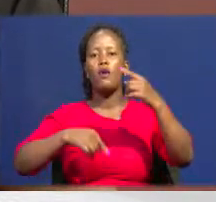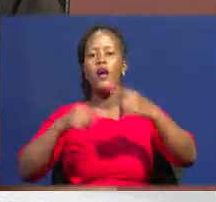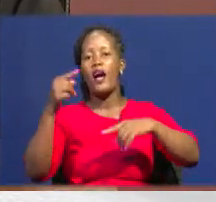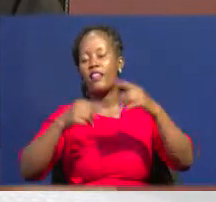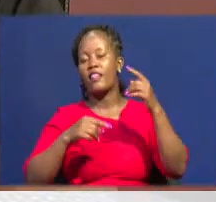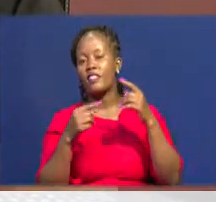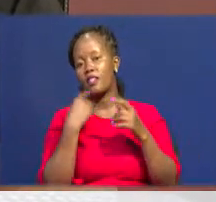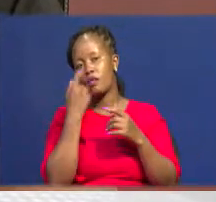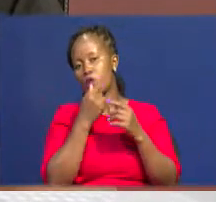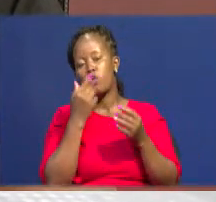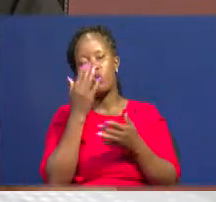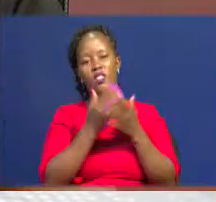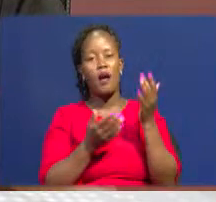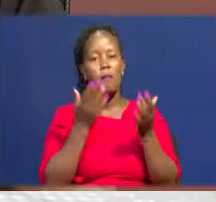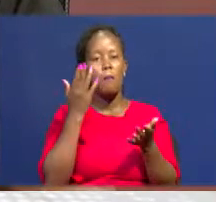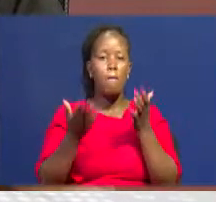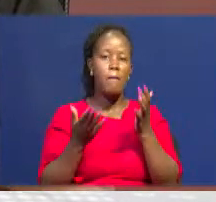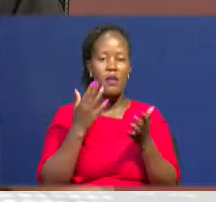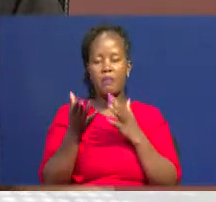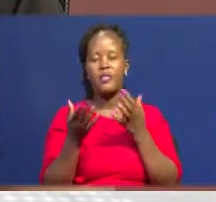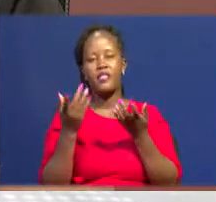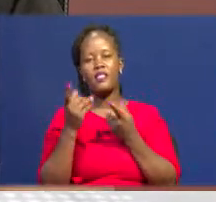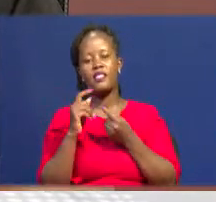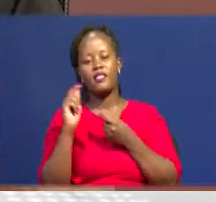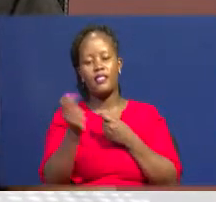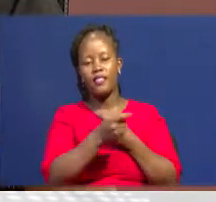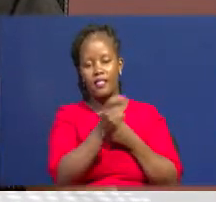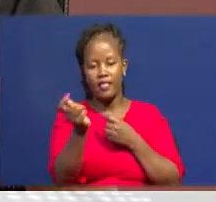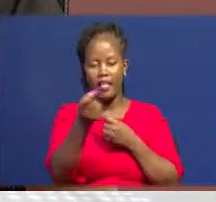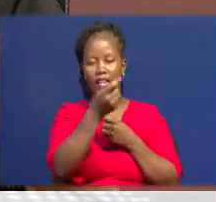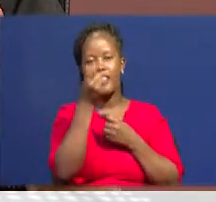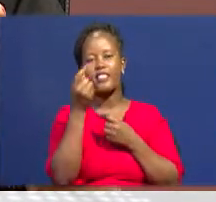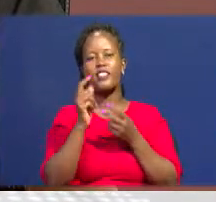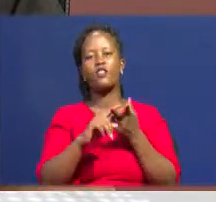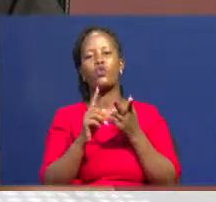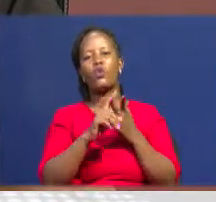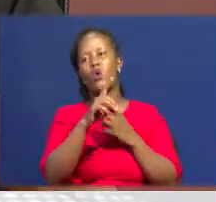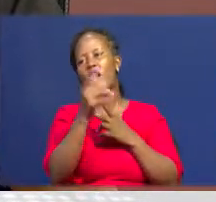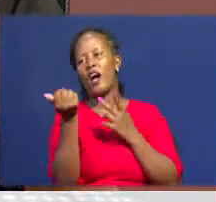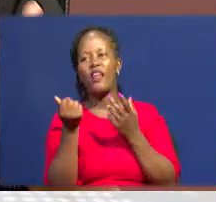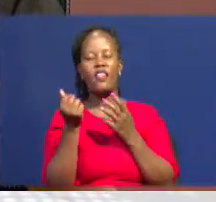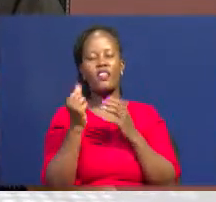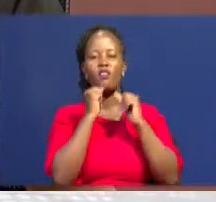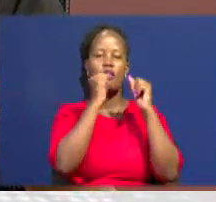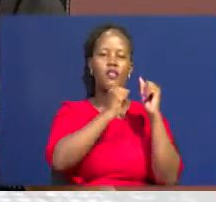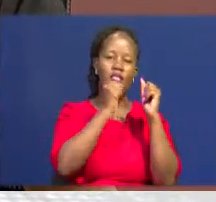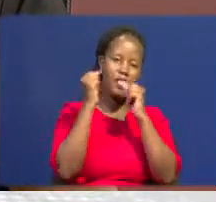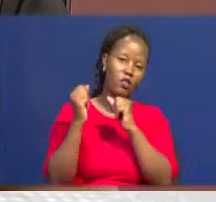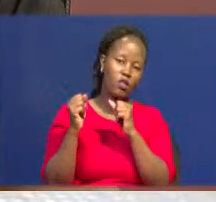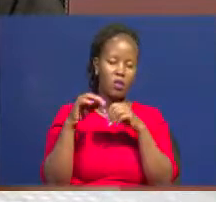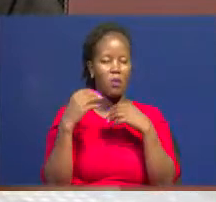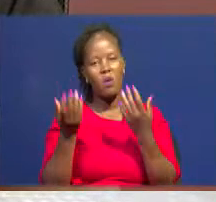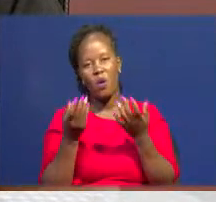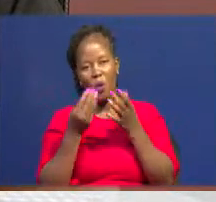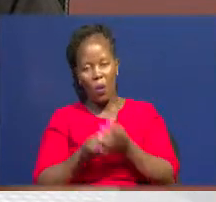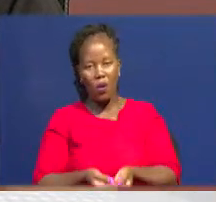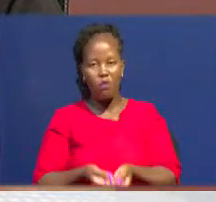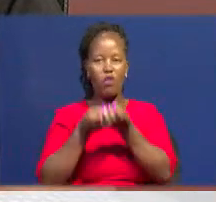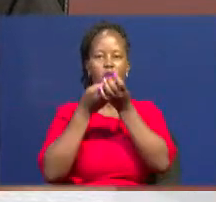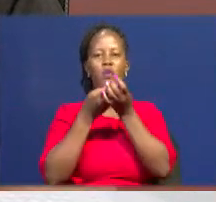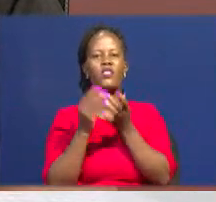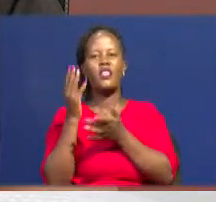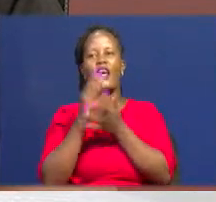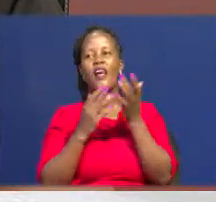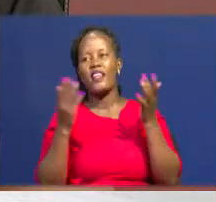tennis, in volleyball, in wrestling, who did well or did not do too well in that sport, and they